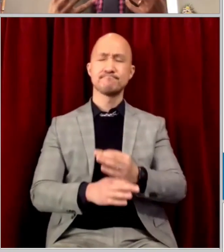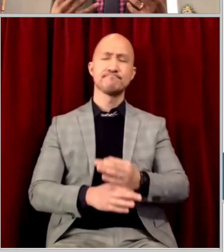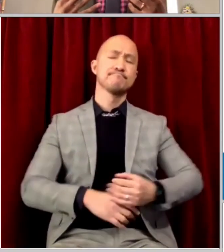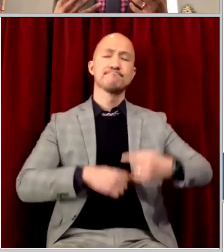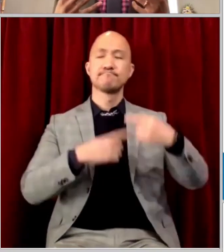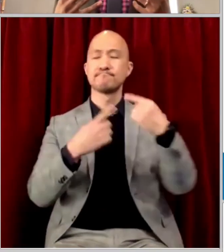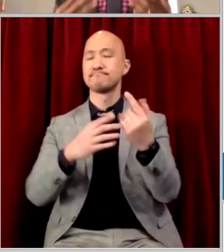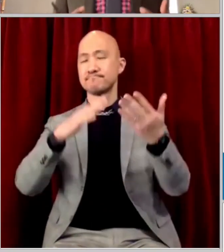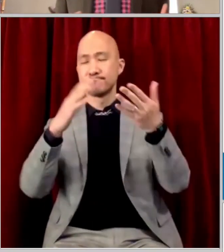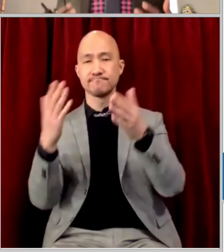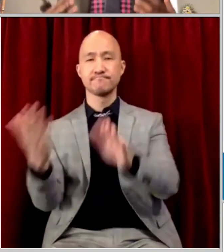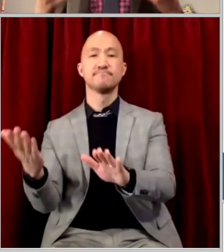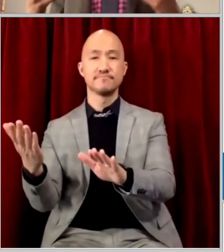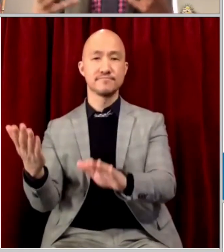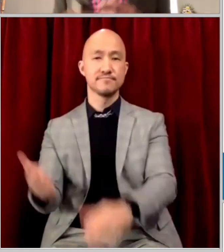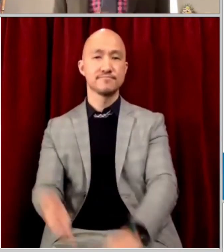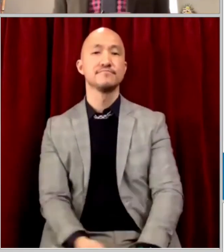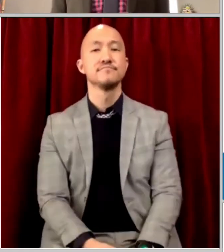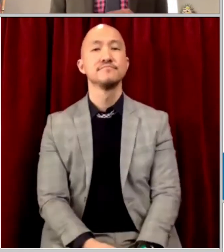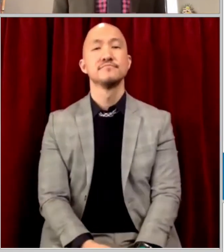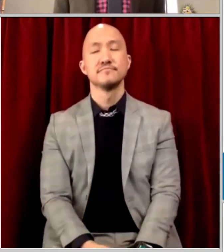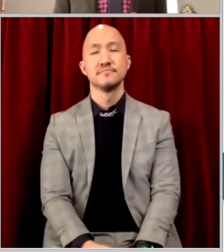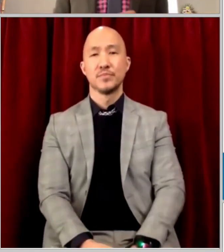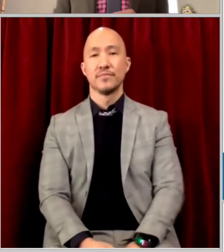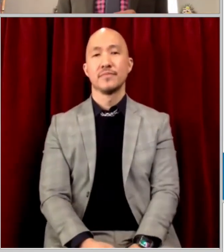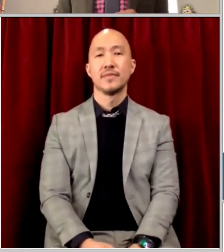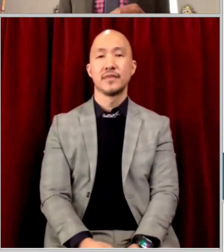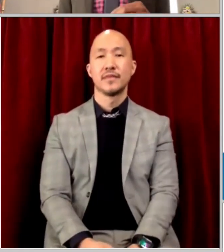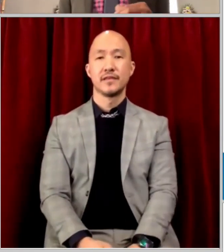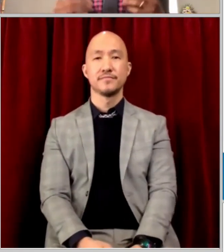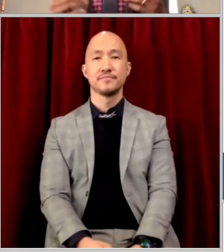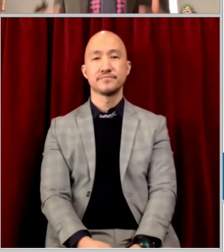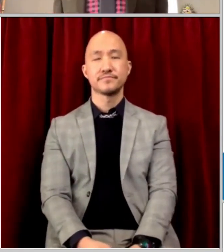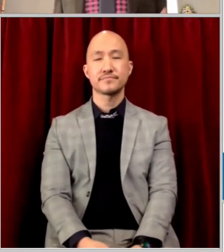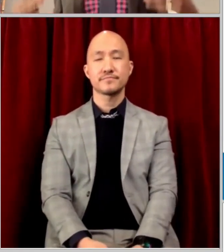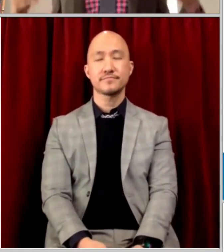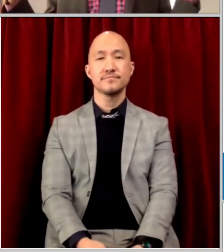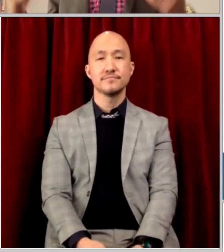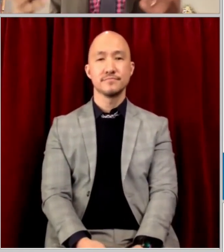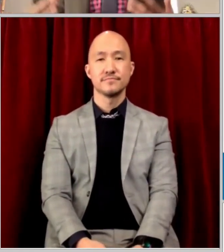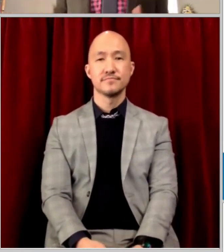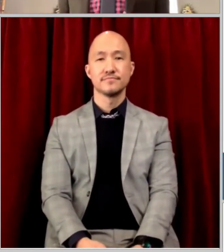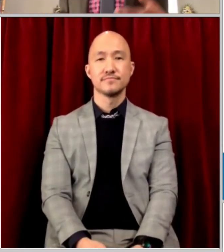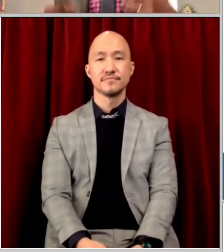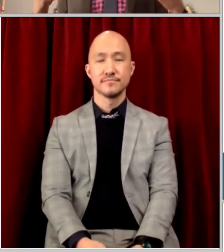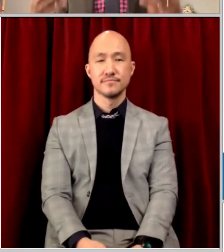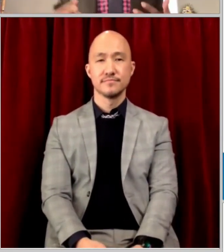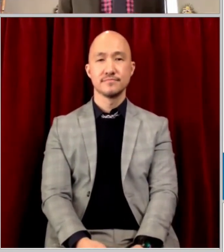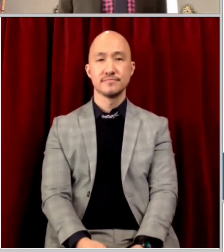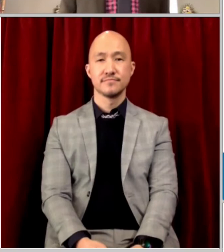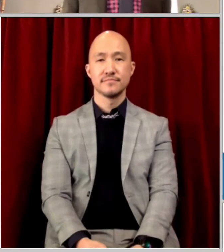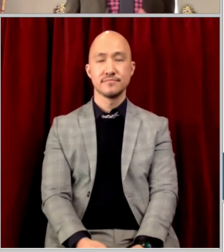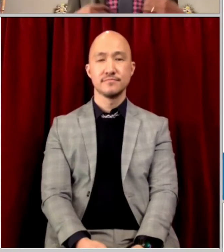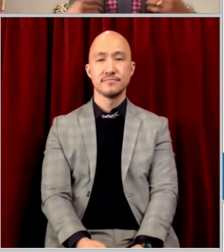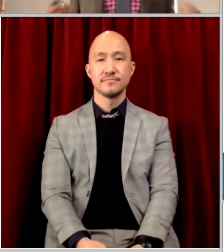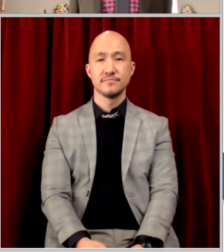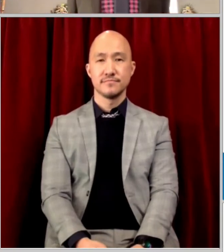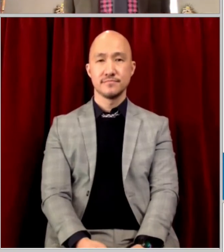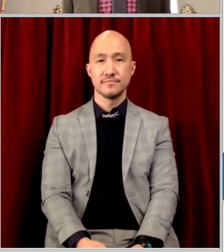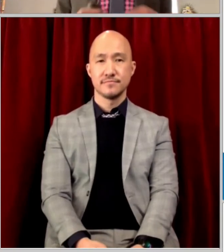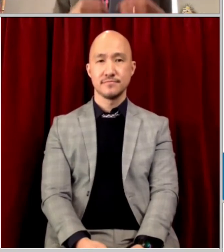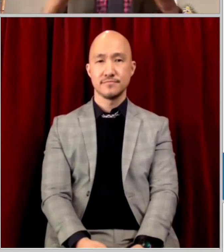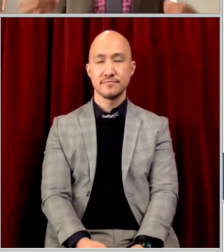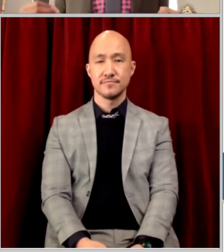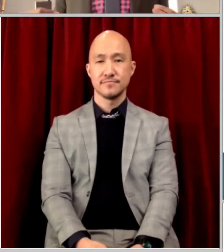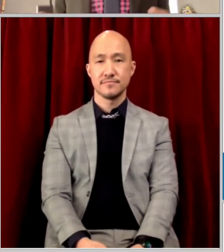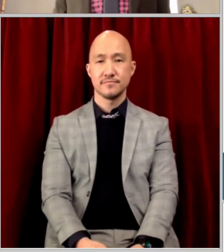us to help us to live right before God. And then we need to be faithful, live faithfully, shining our